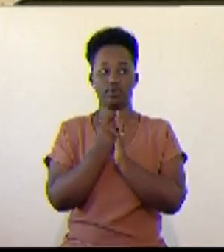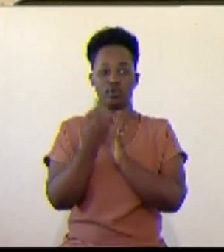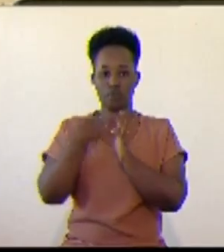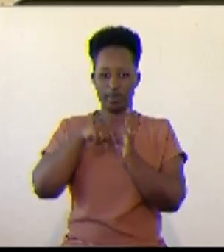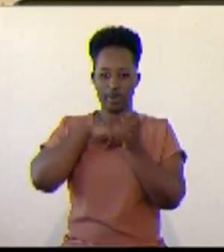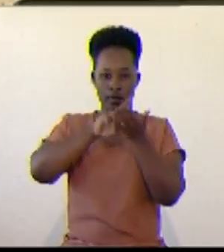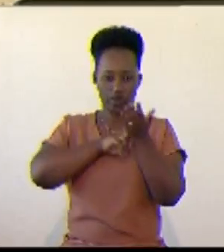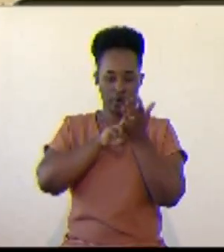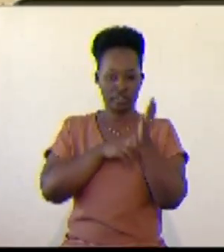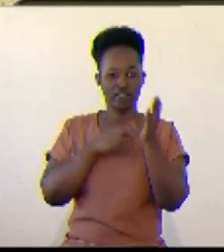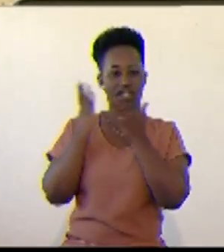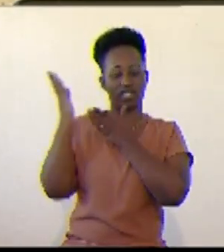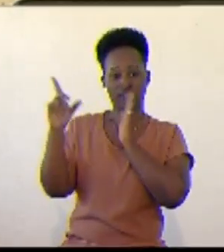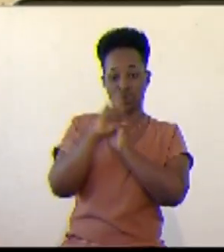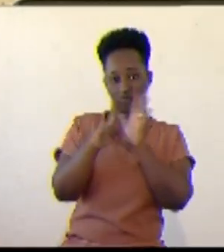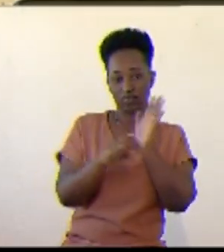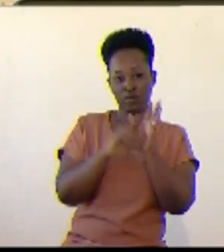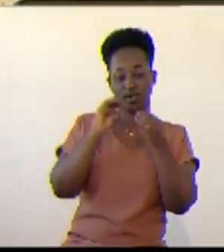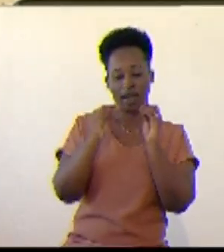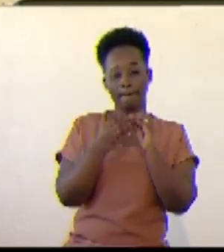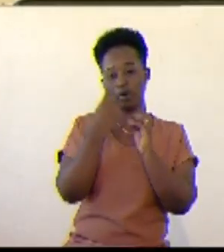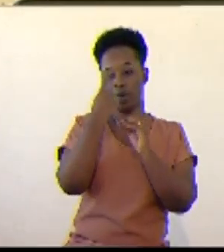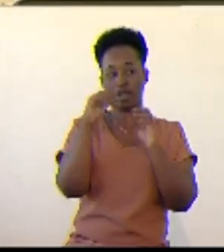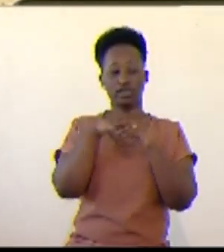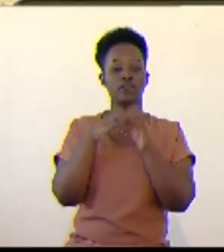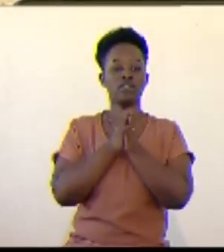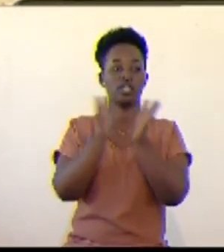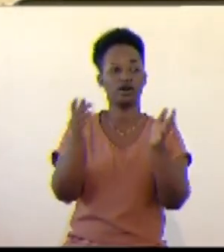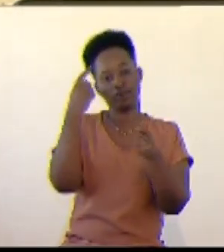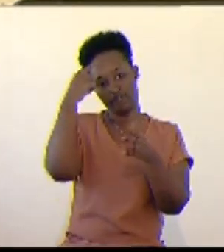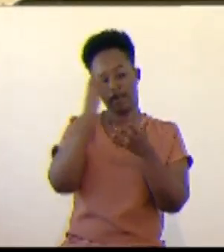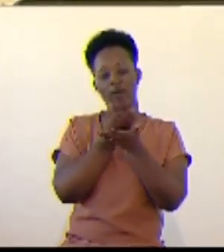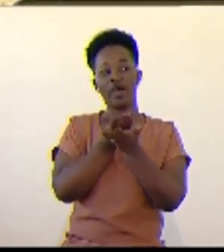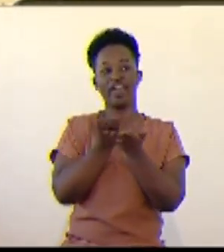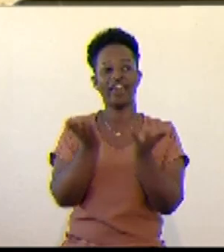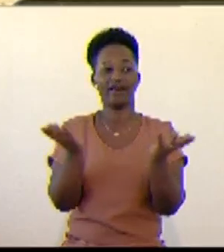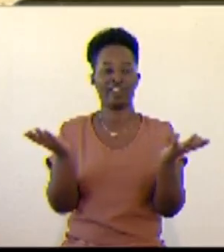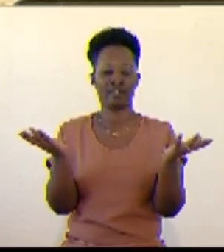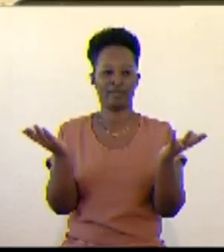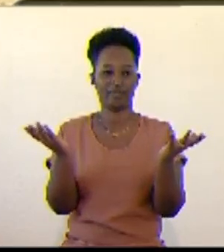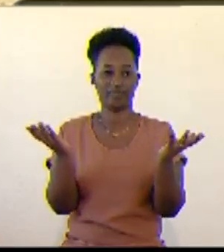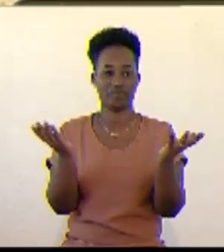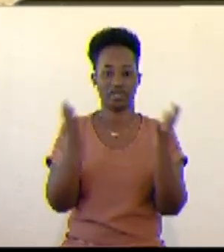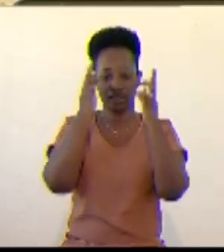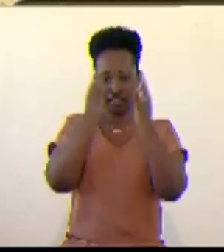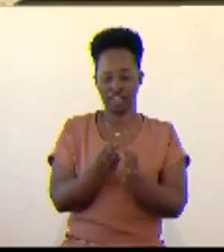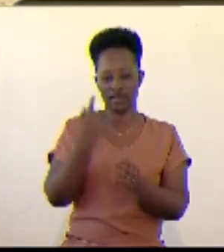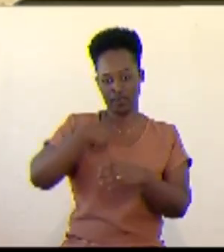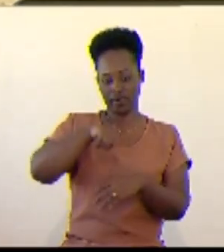this, this rule number 1, generally, for any, in this that we are going to